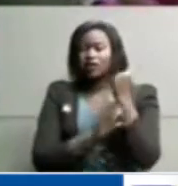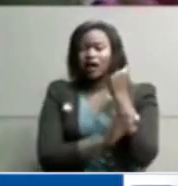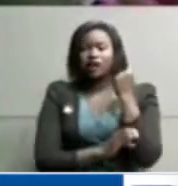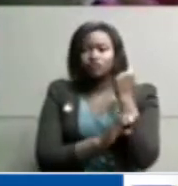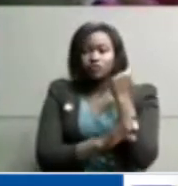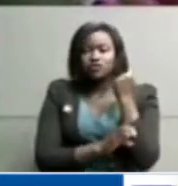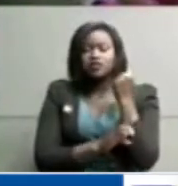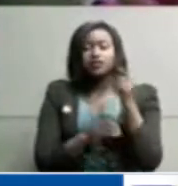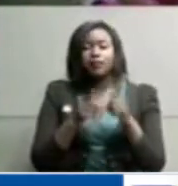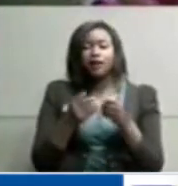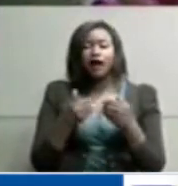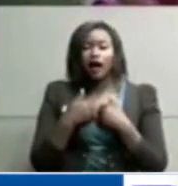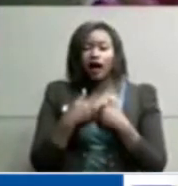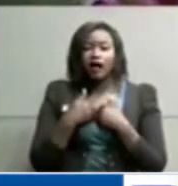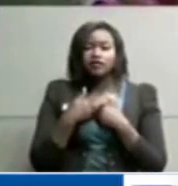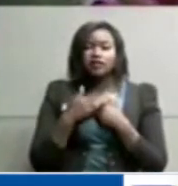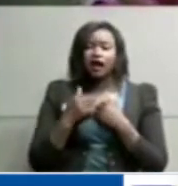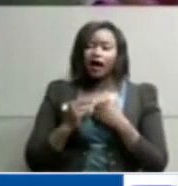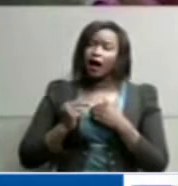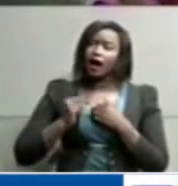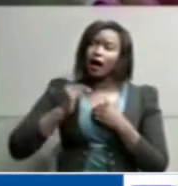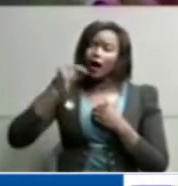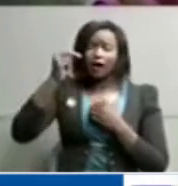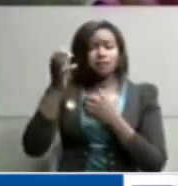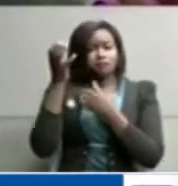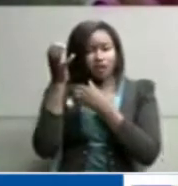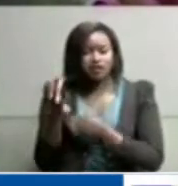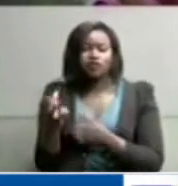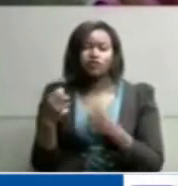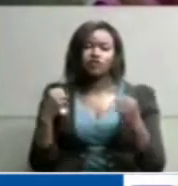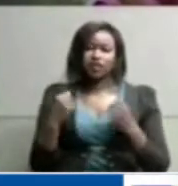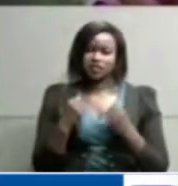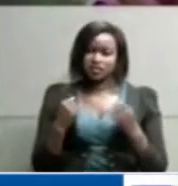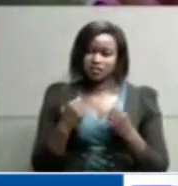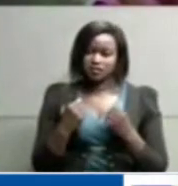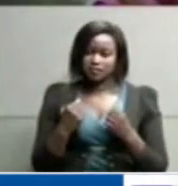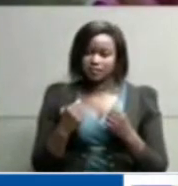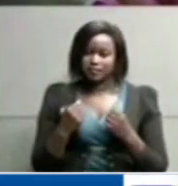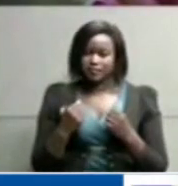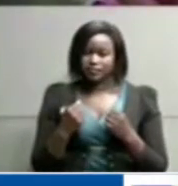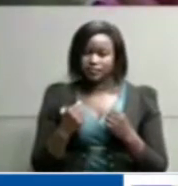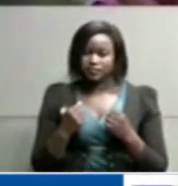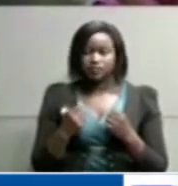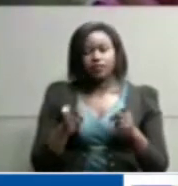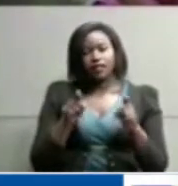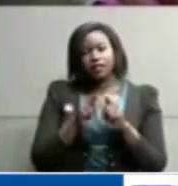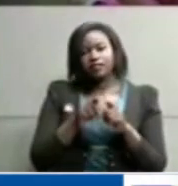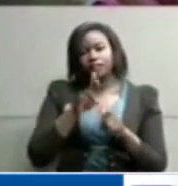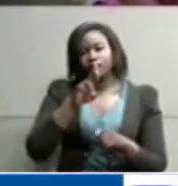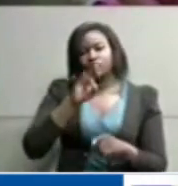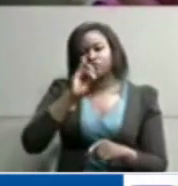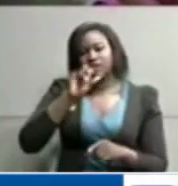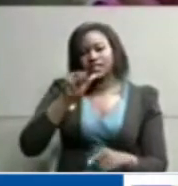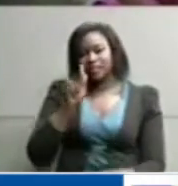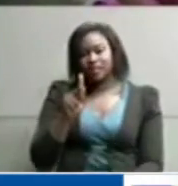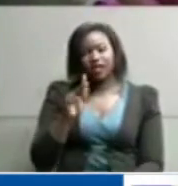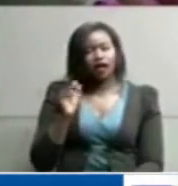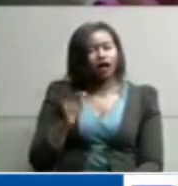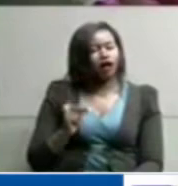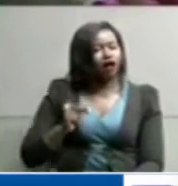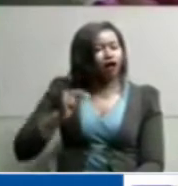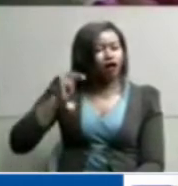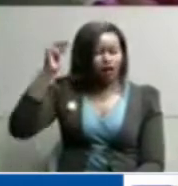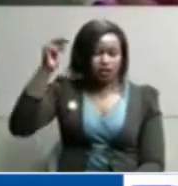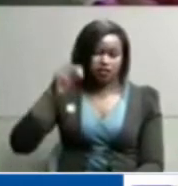had high burden of the disease, and we the risk was higher. And it was